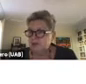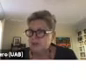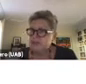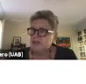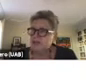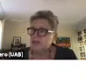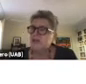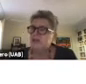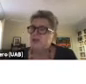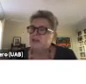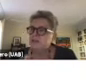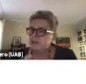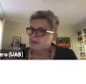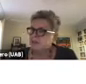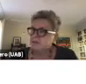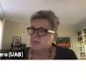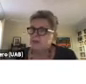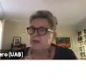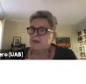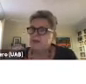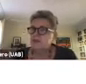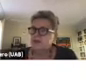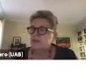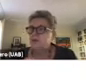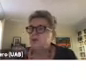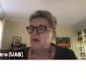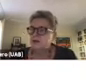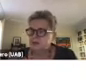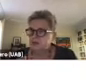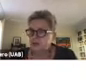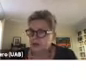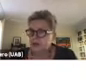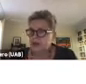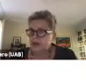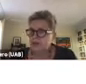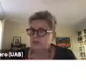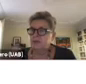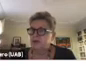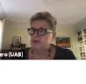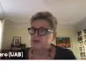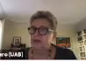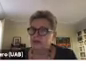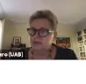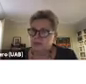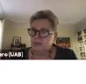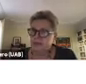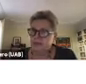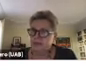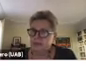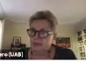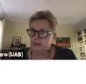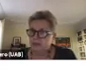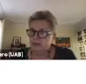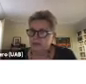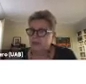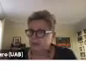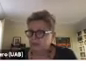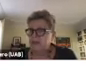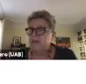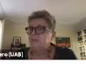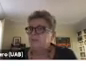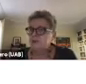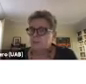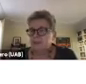So this trying to understand Europeans and trying to love each other and to reconcile each other is something very important